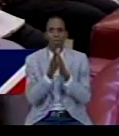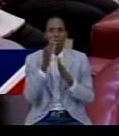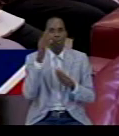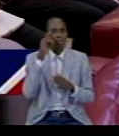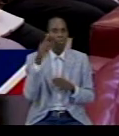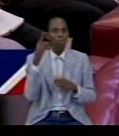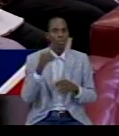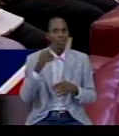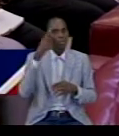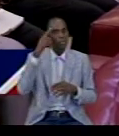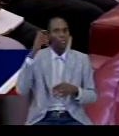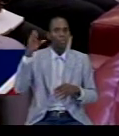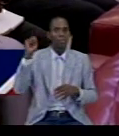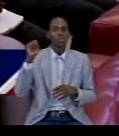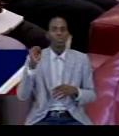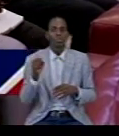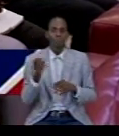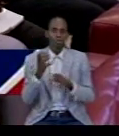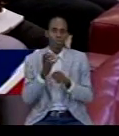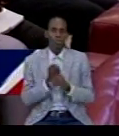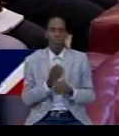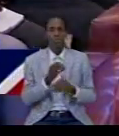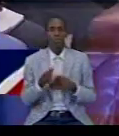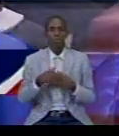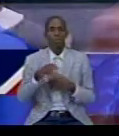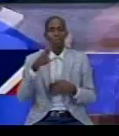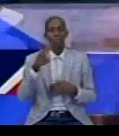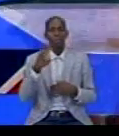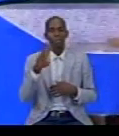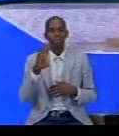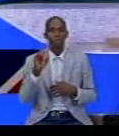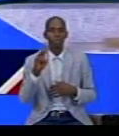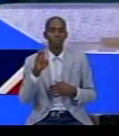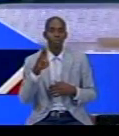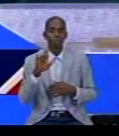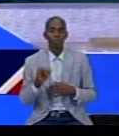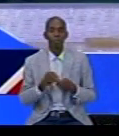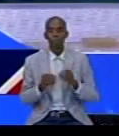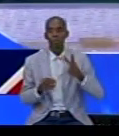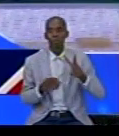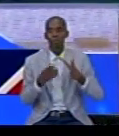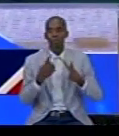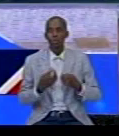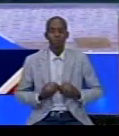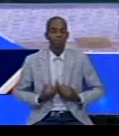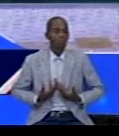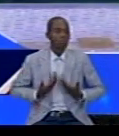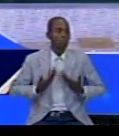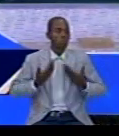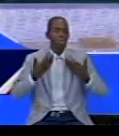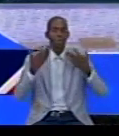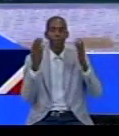the dream's recovery. Number two is the delightsome praise